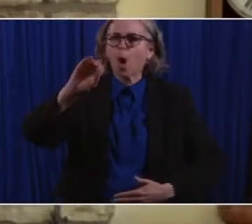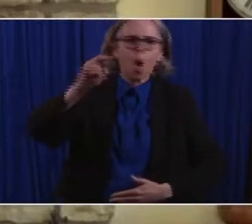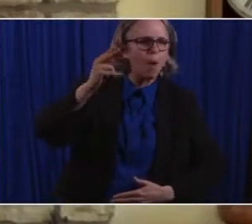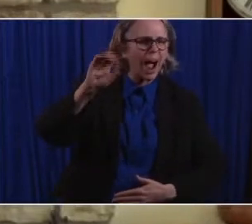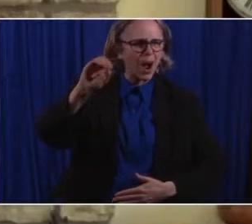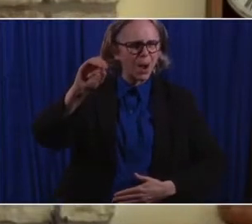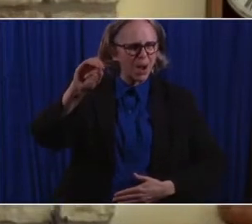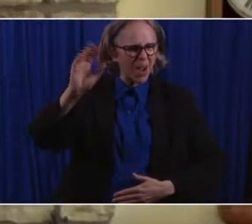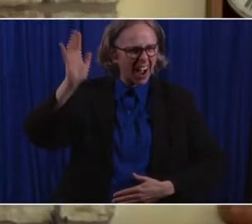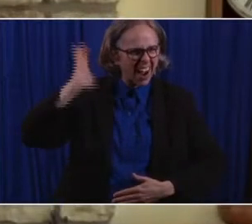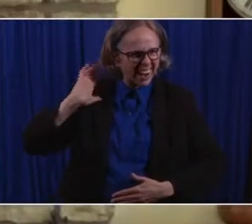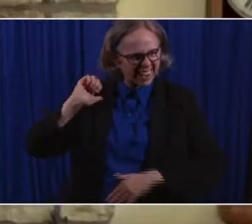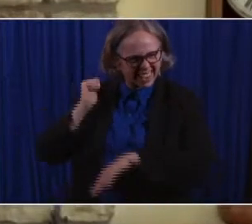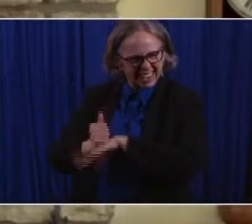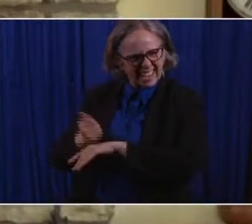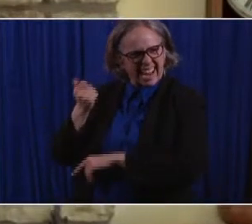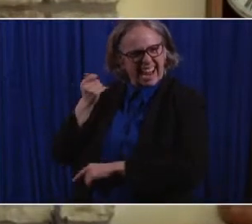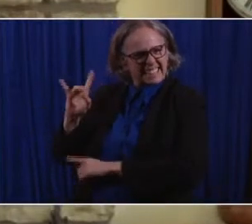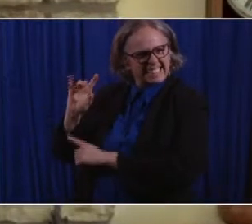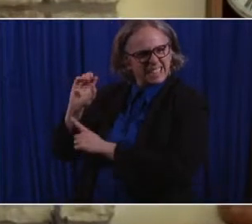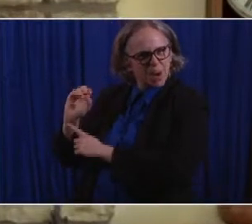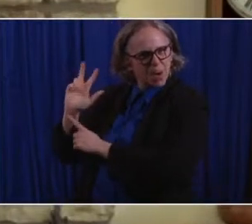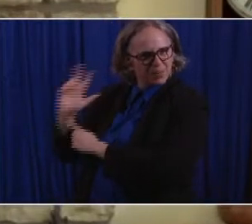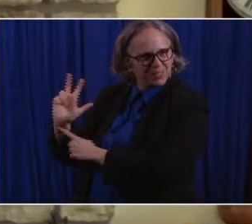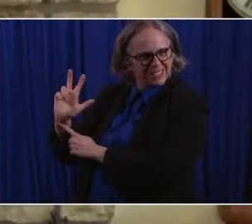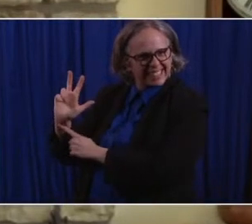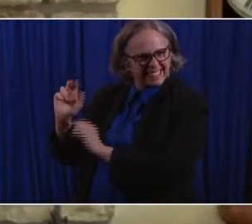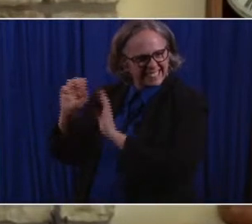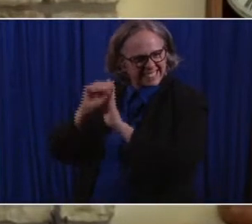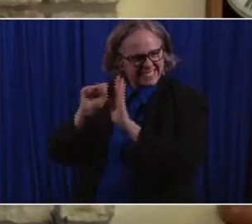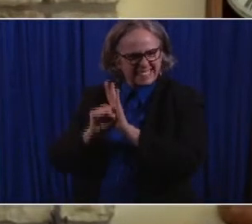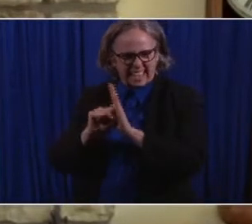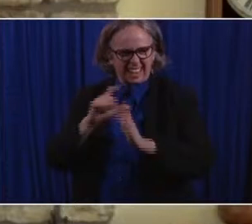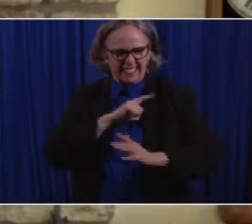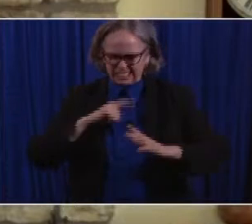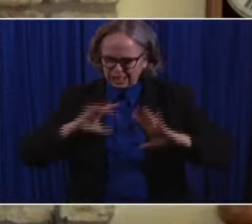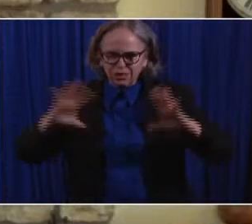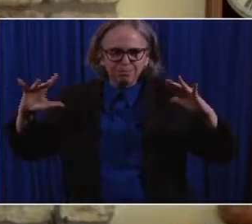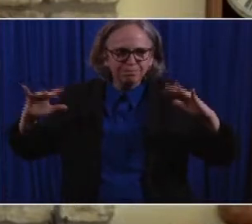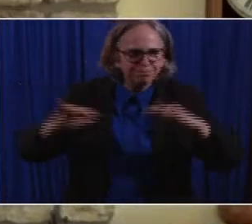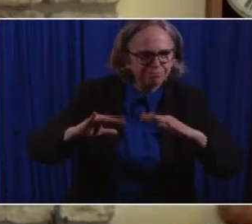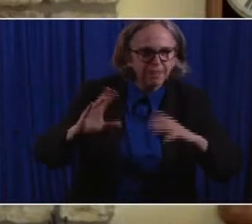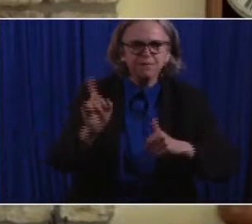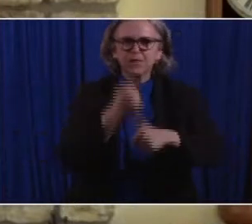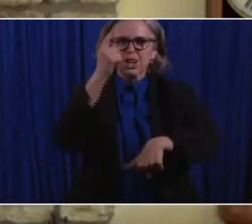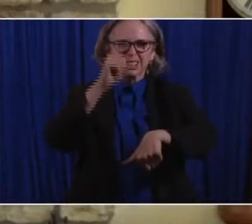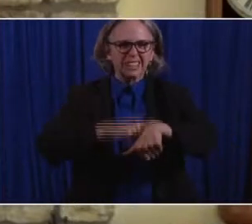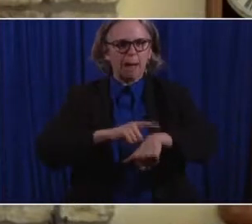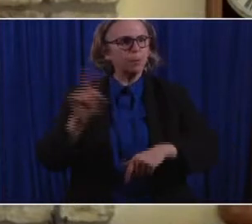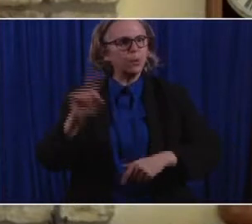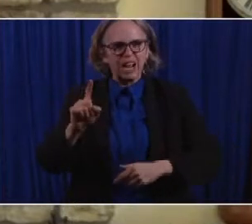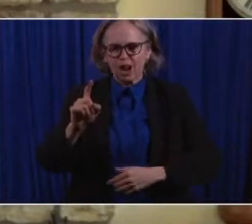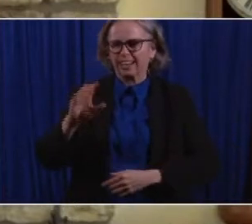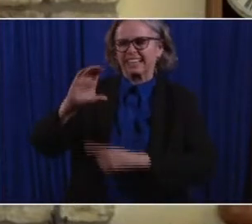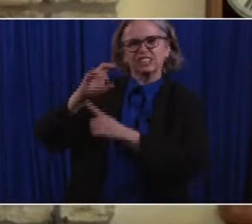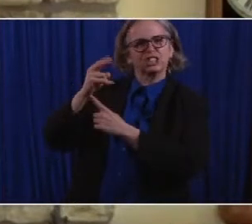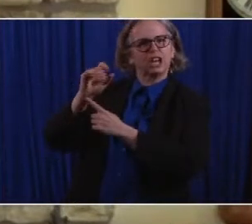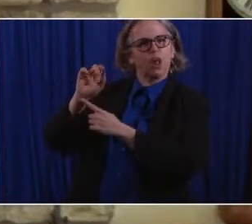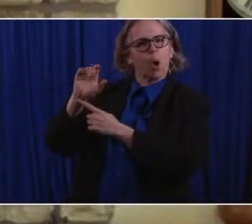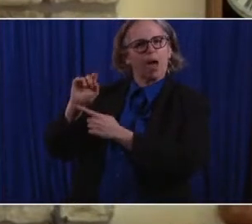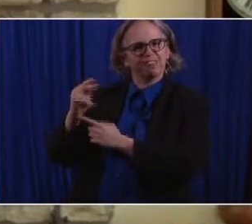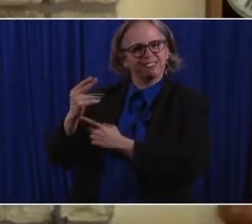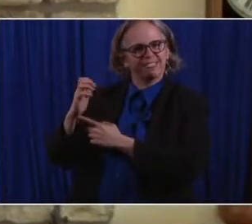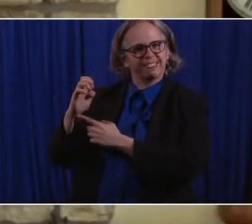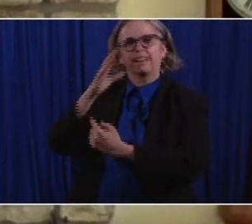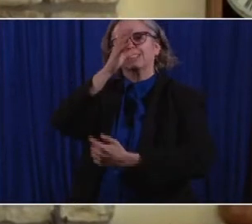legislature met for the first time in Chillicothe. So this is our 218th